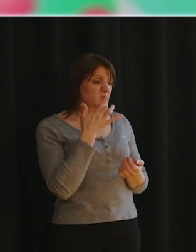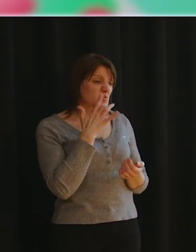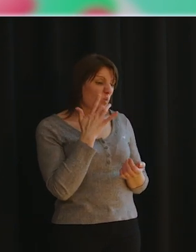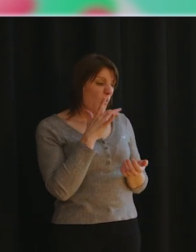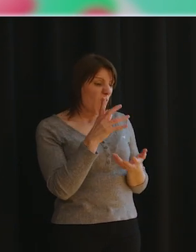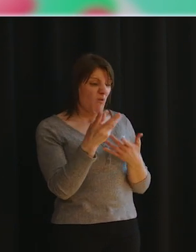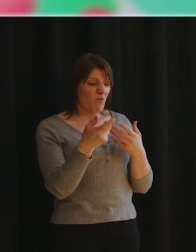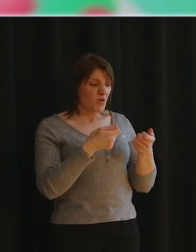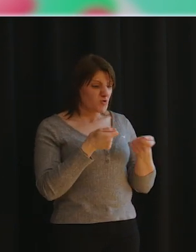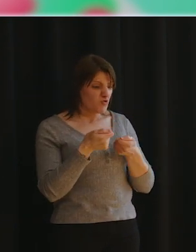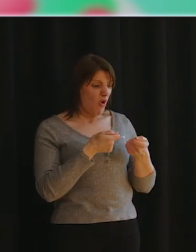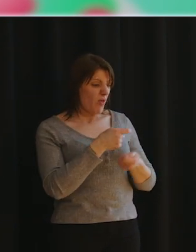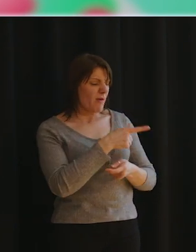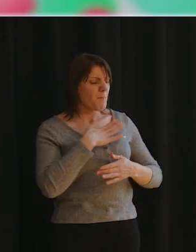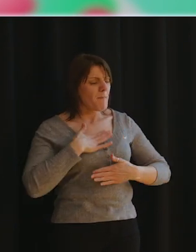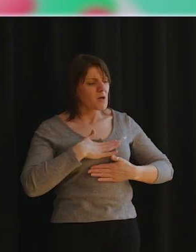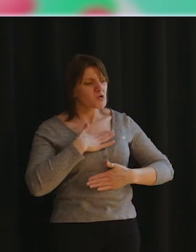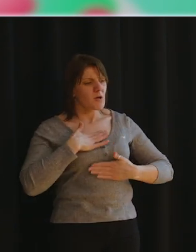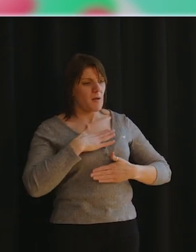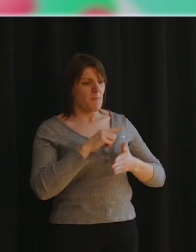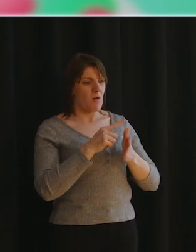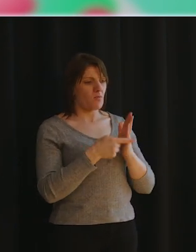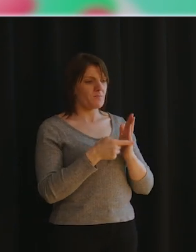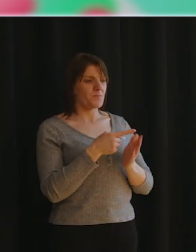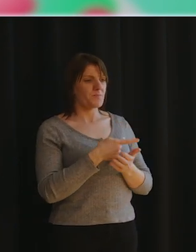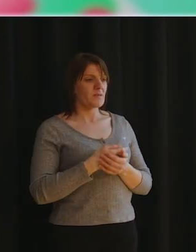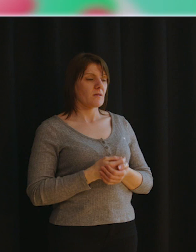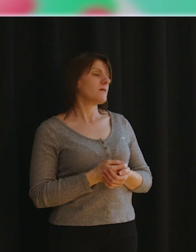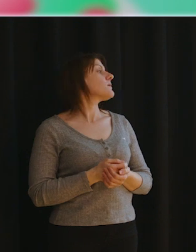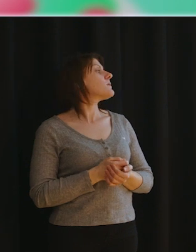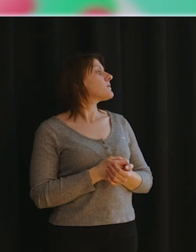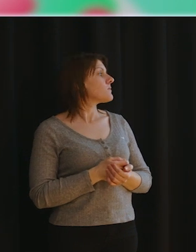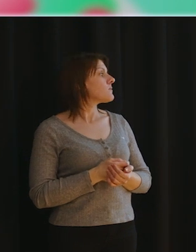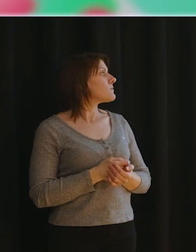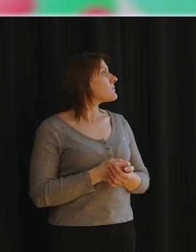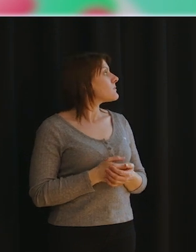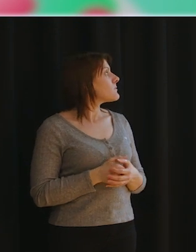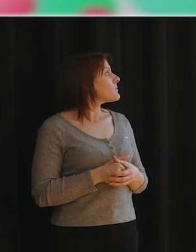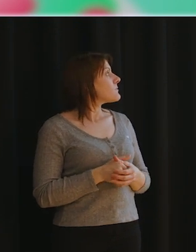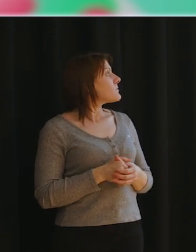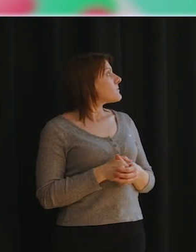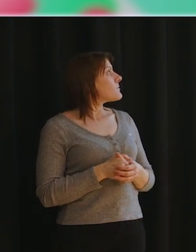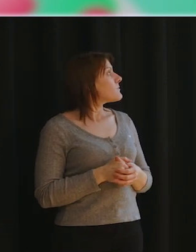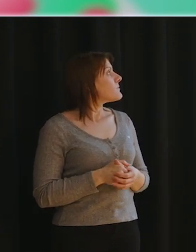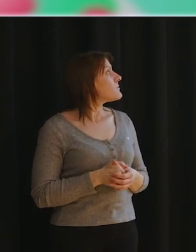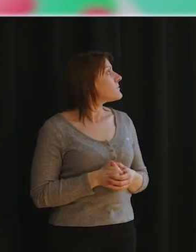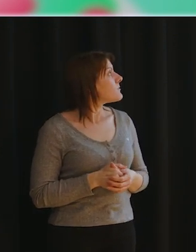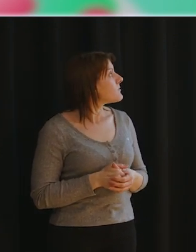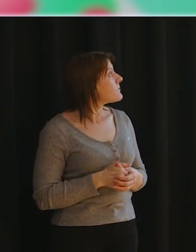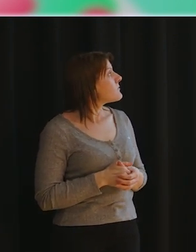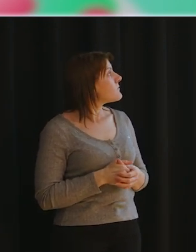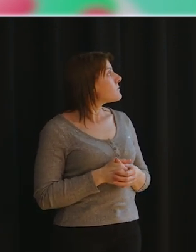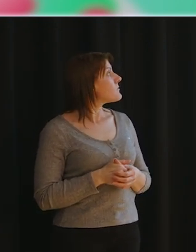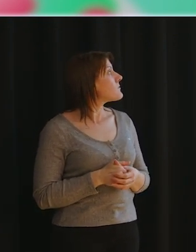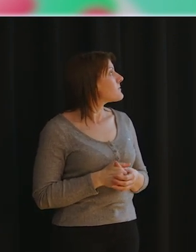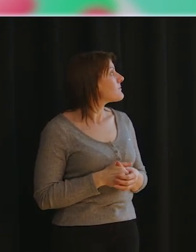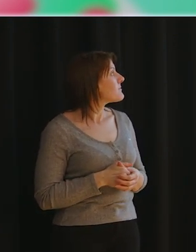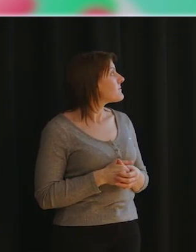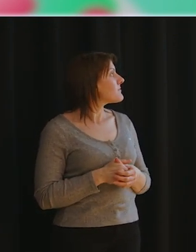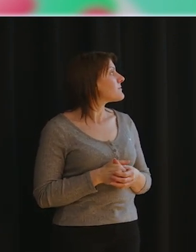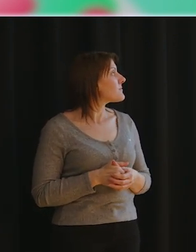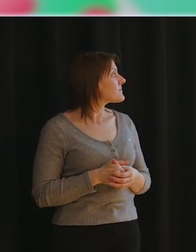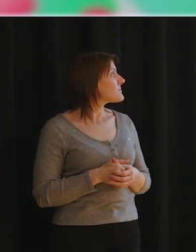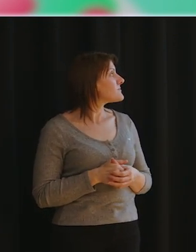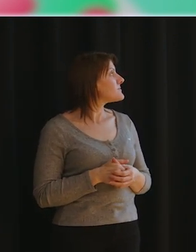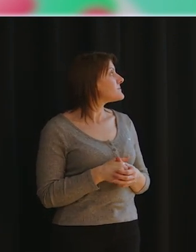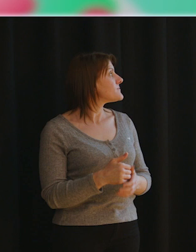The next aspect that I'm going to come on to he says, making sure that his notes are